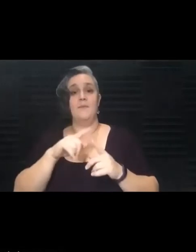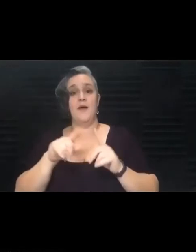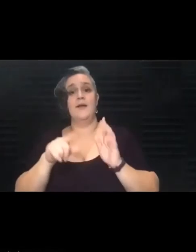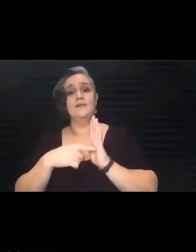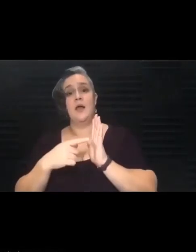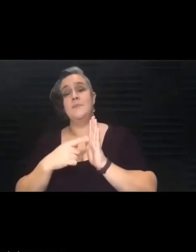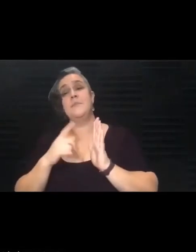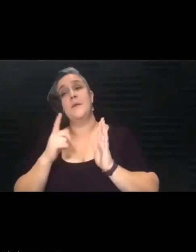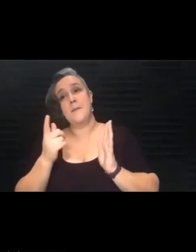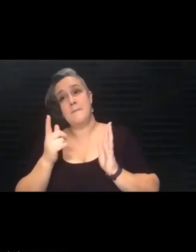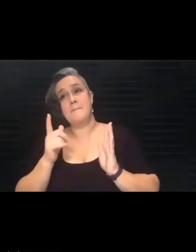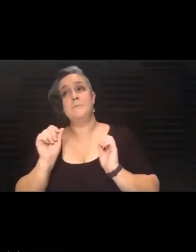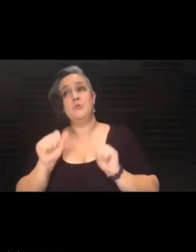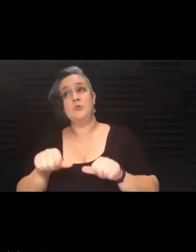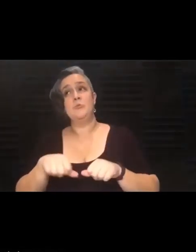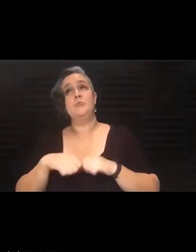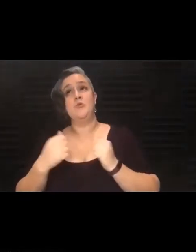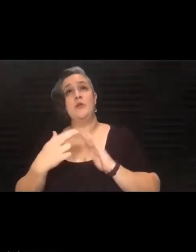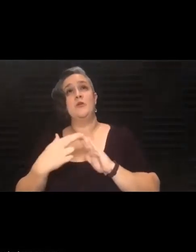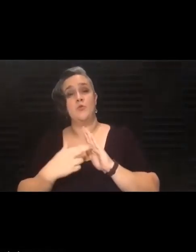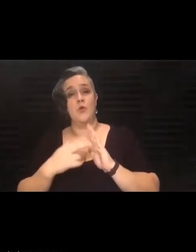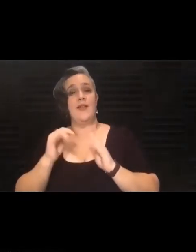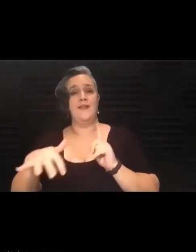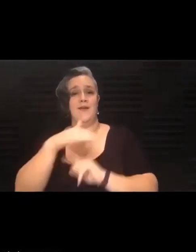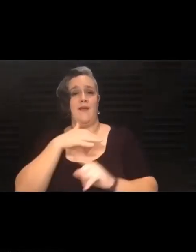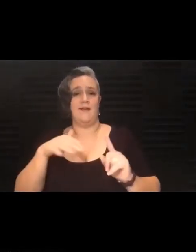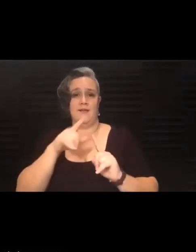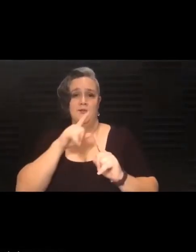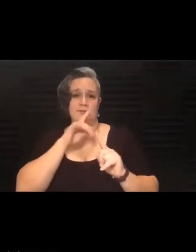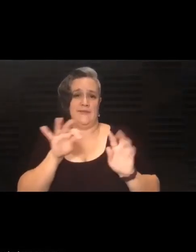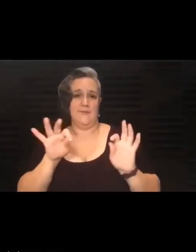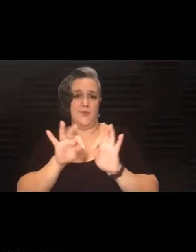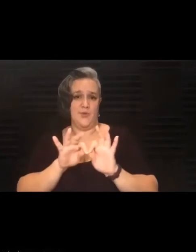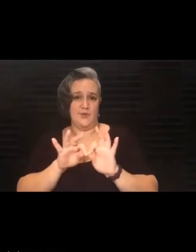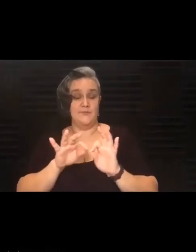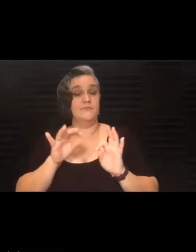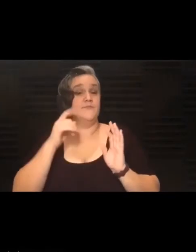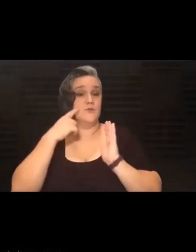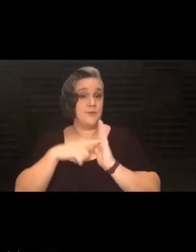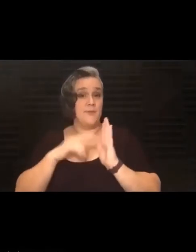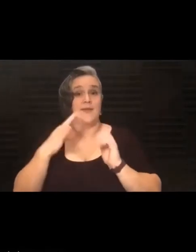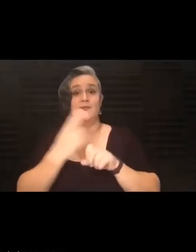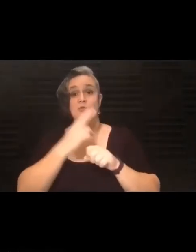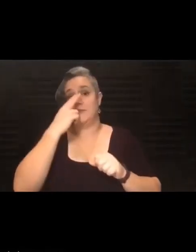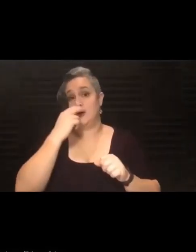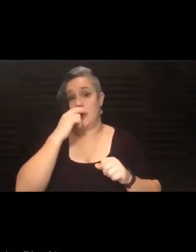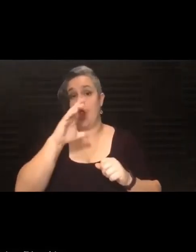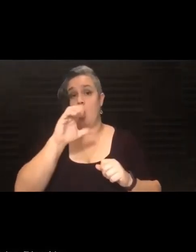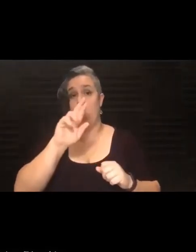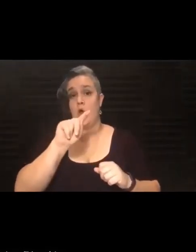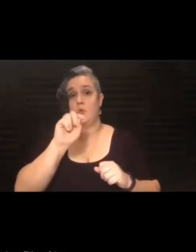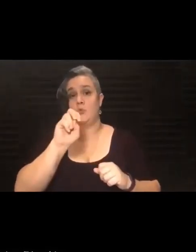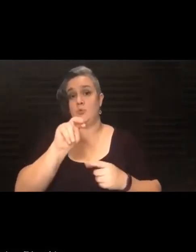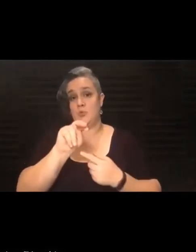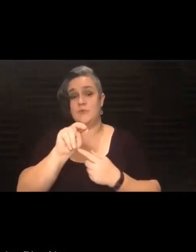want to break this rule if the context is important. So again, if you're using a cartoon for humor, you just might